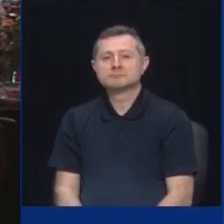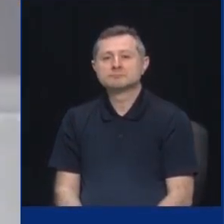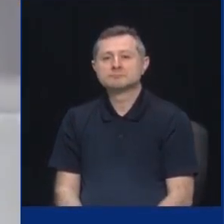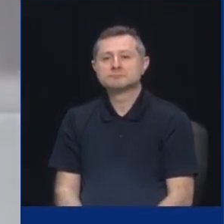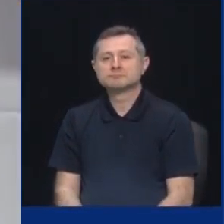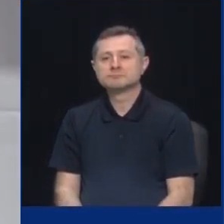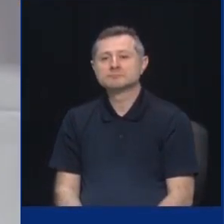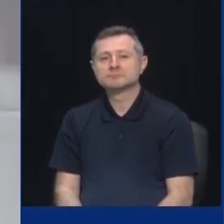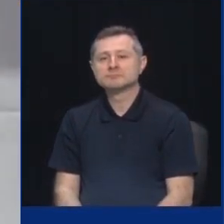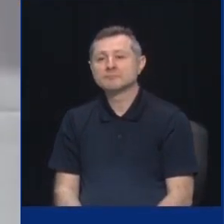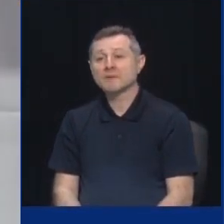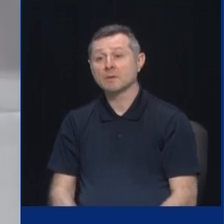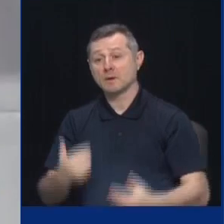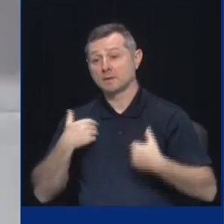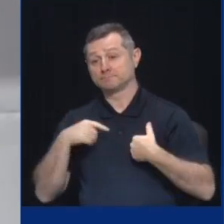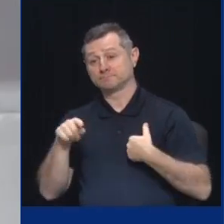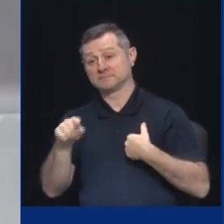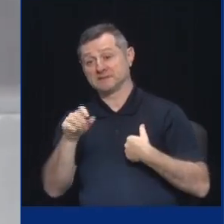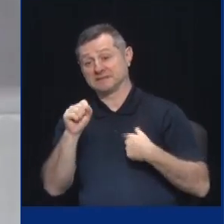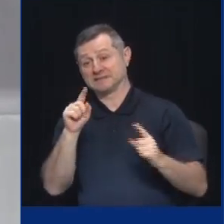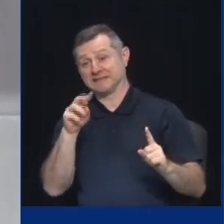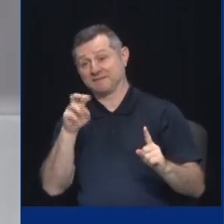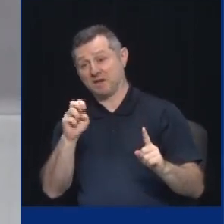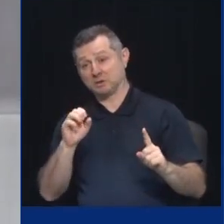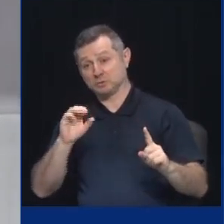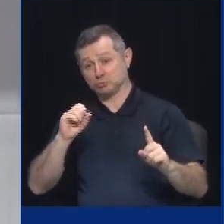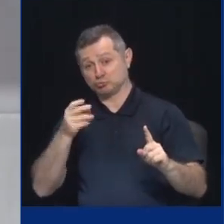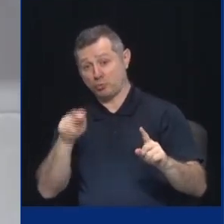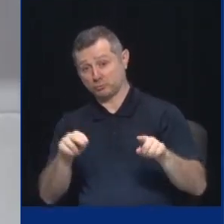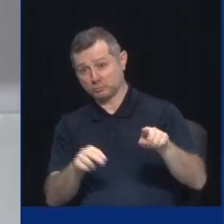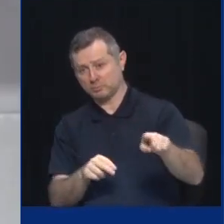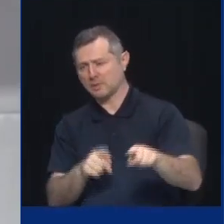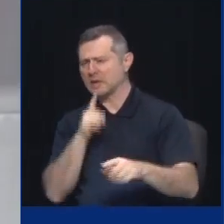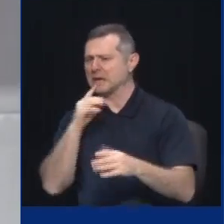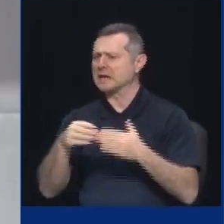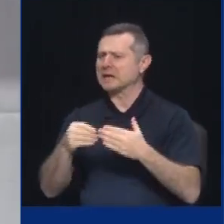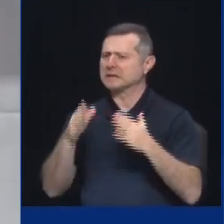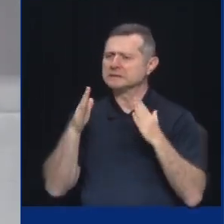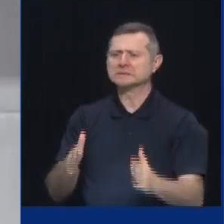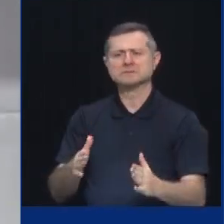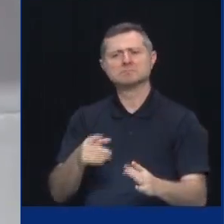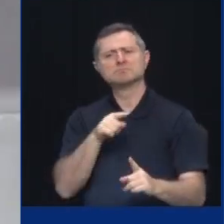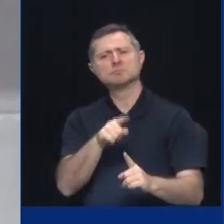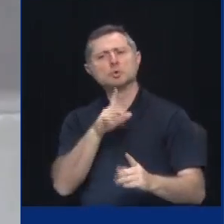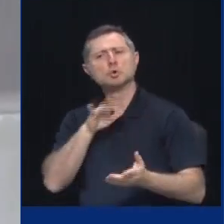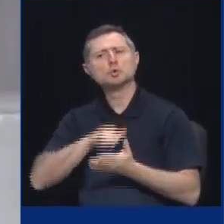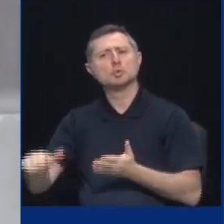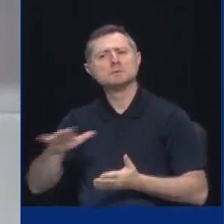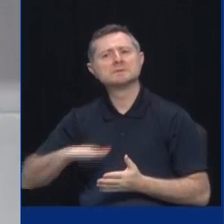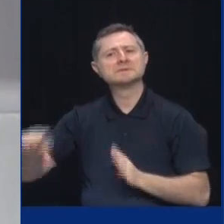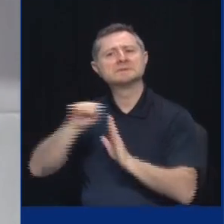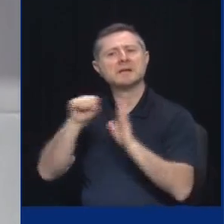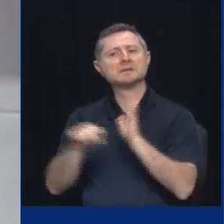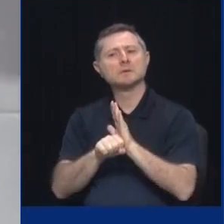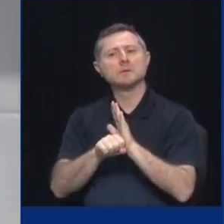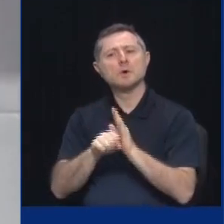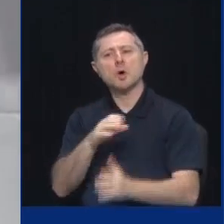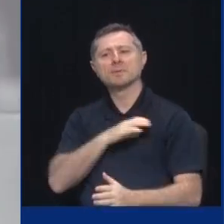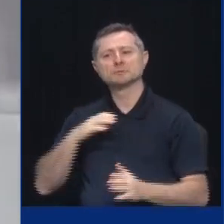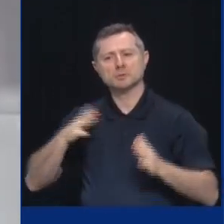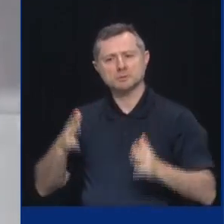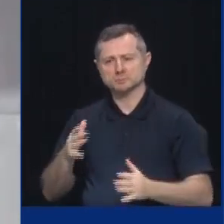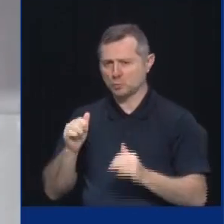We have Steve Cohen here, who's head of the Empire State Development Corporation, works with Tribeca. Melissa DeRosa, secretary to the governor, who works with Tribeca.